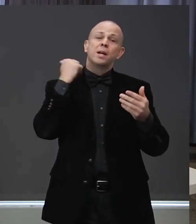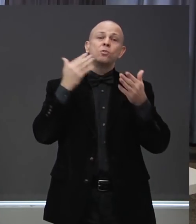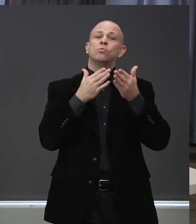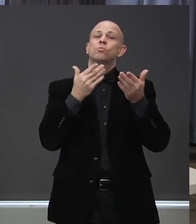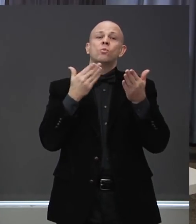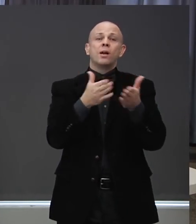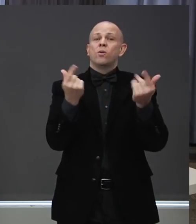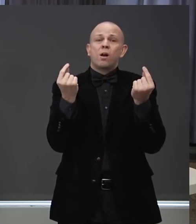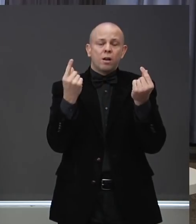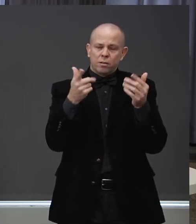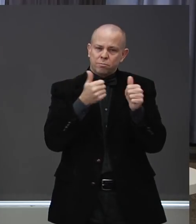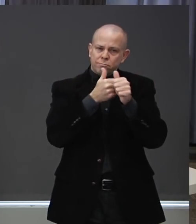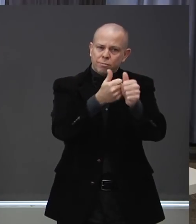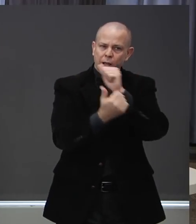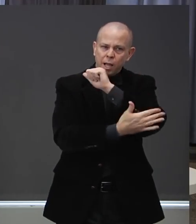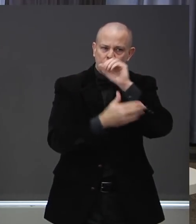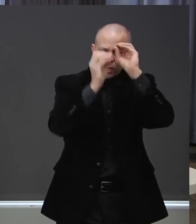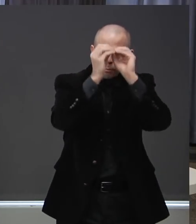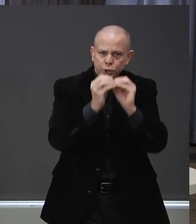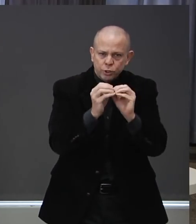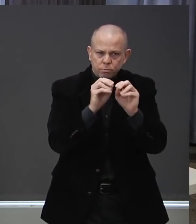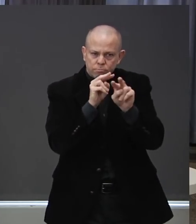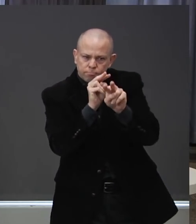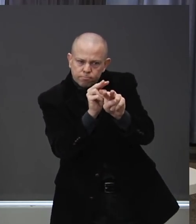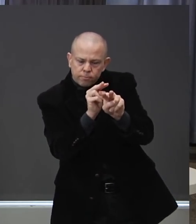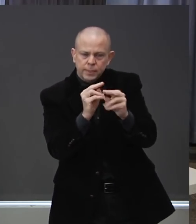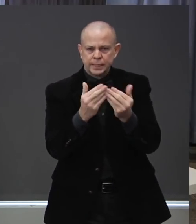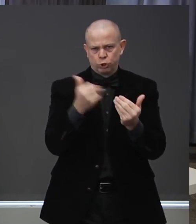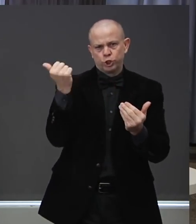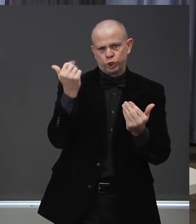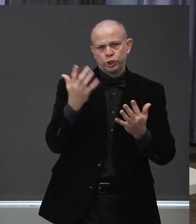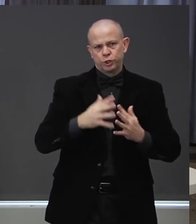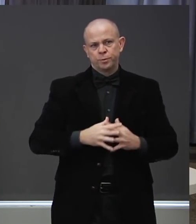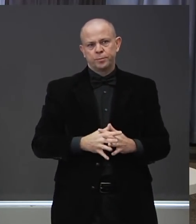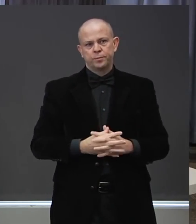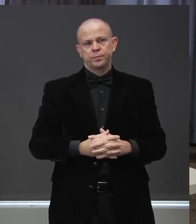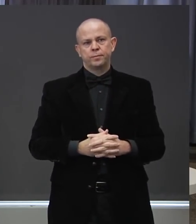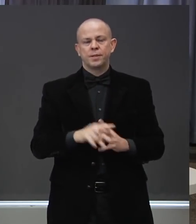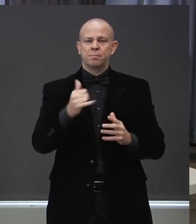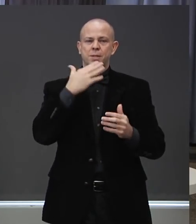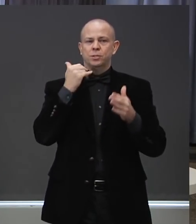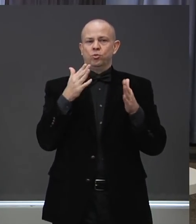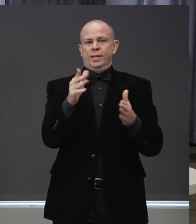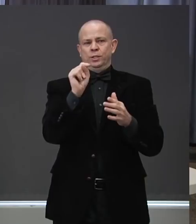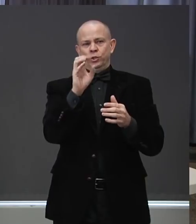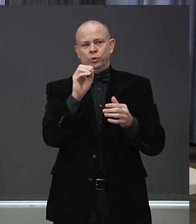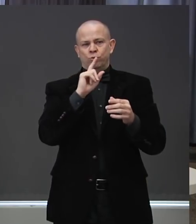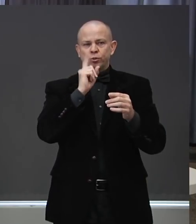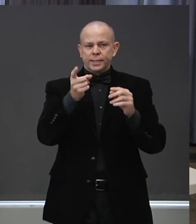the best geographic area size to look at for the school metrics.